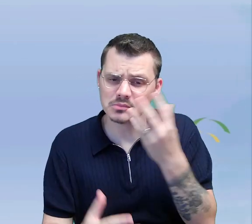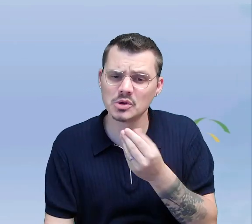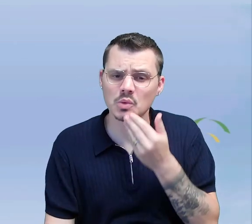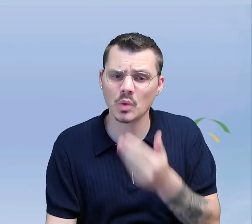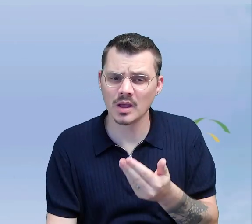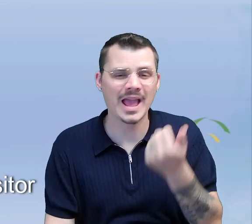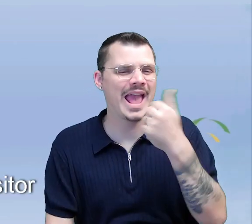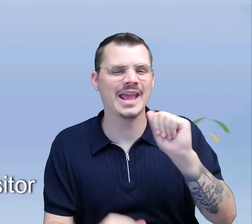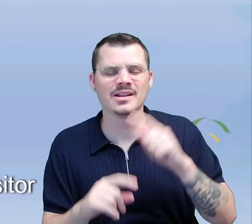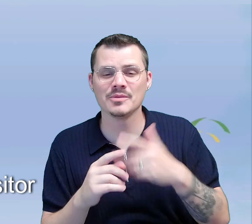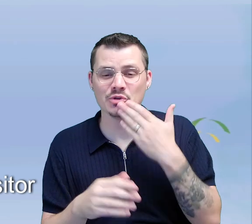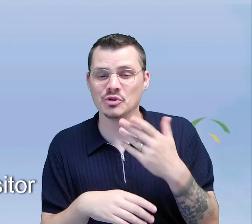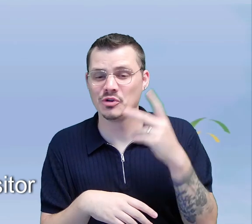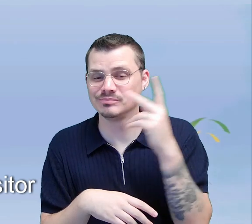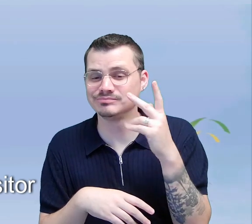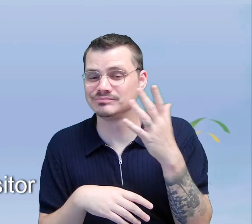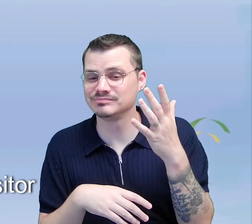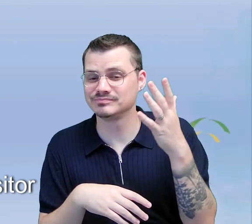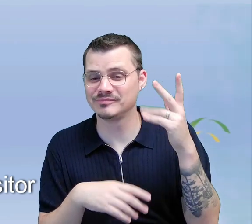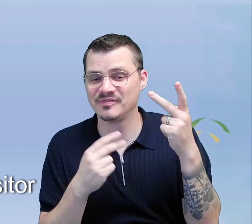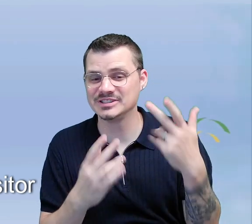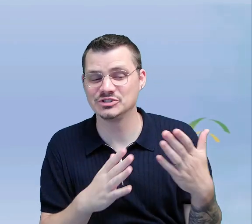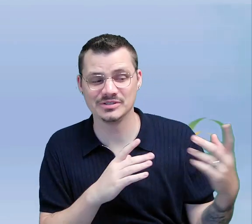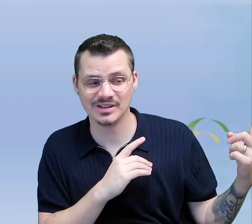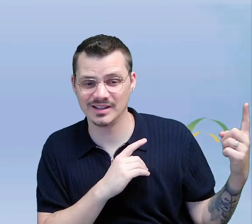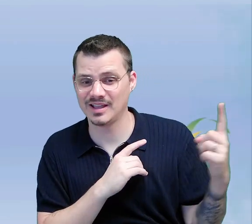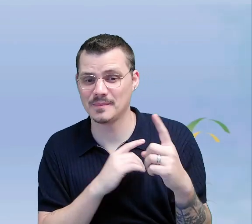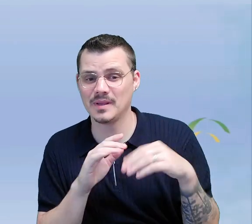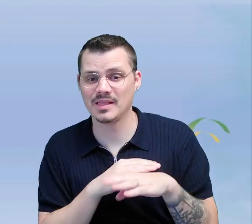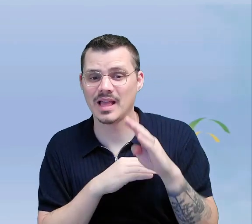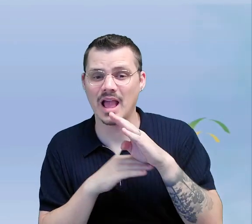pretty well. Anytime a really good, hot-looking visitor came to the